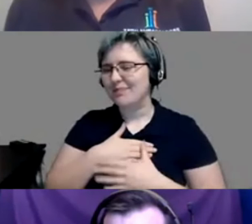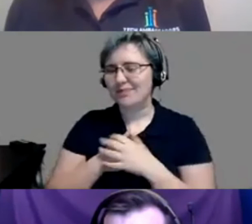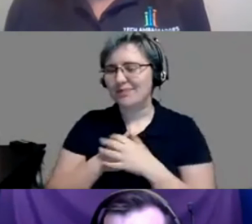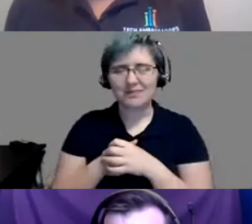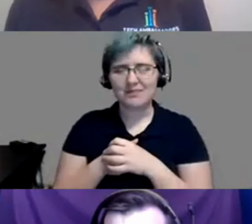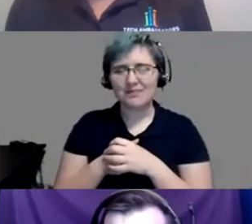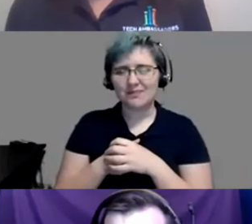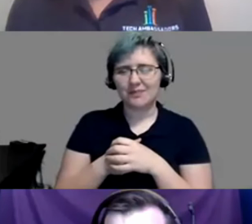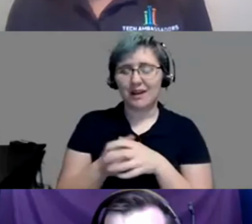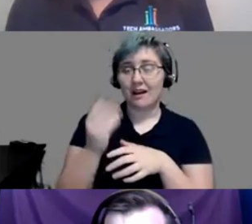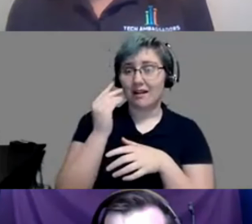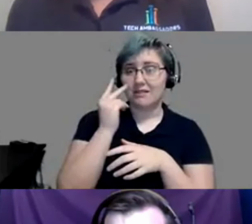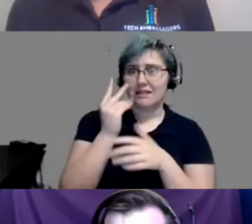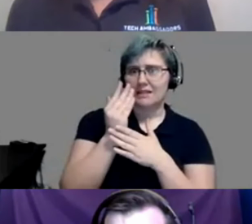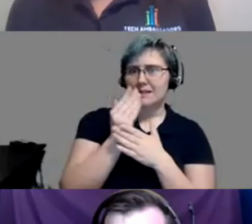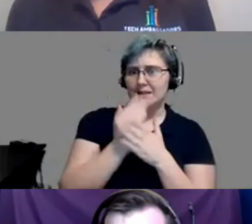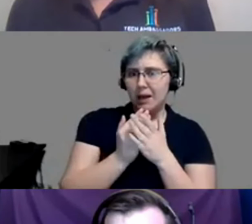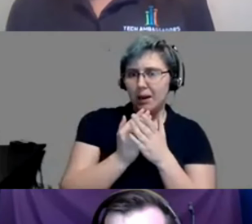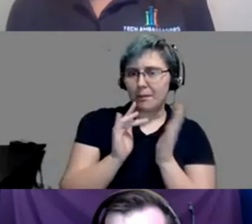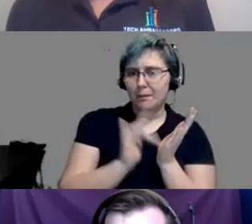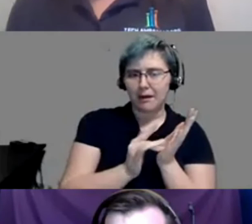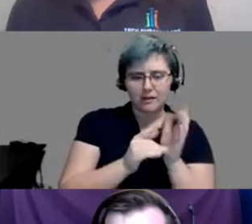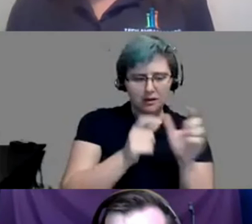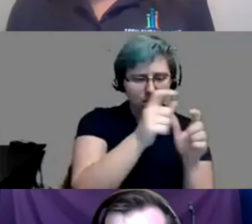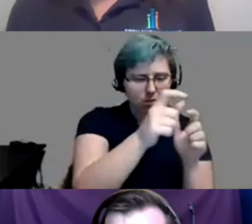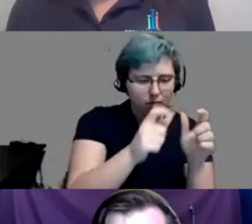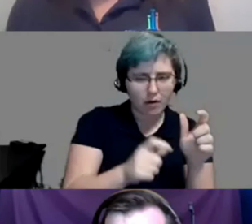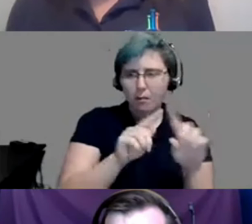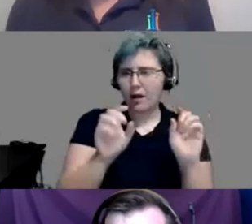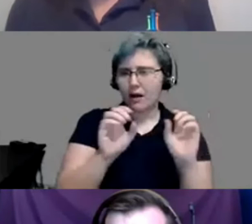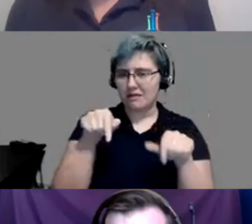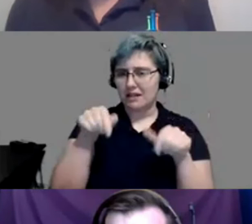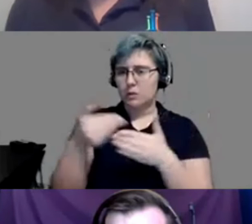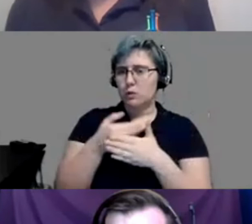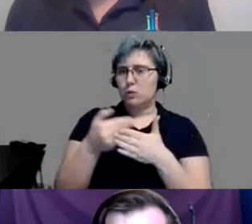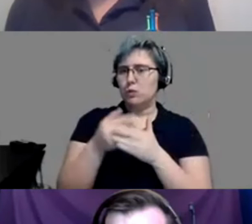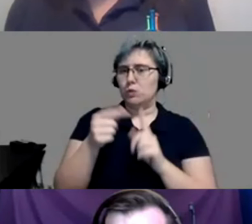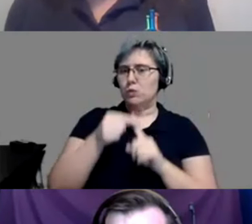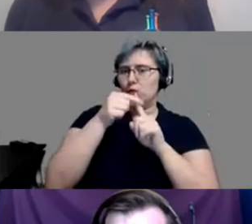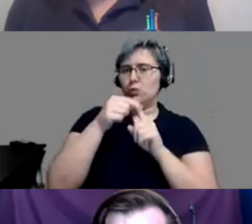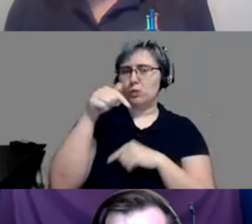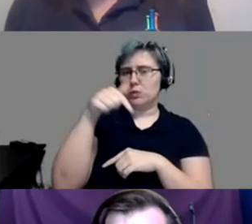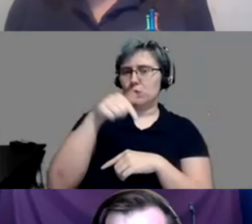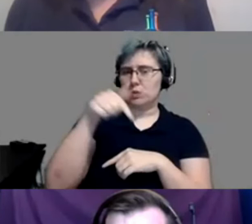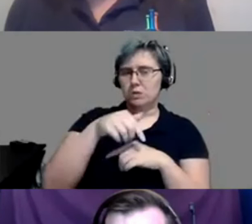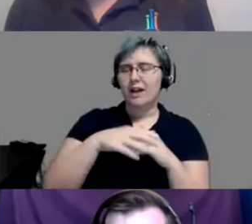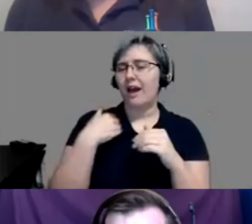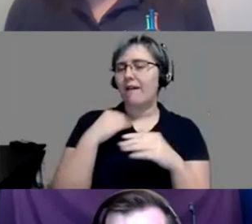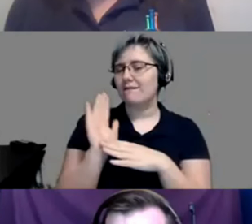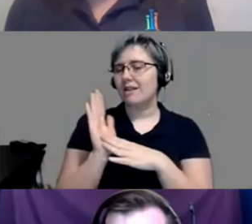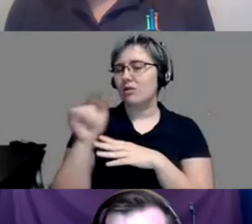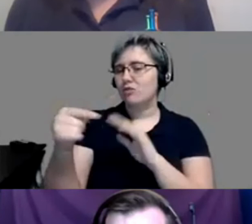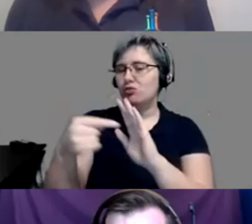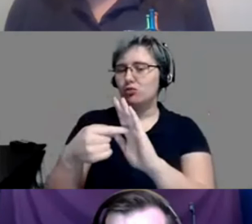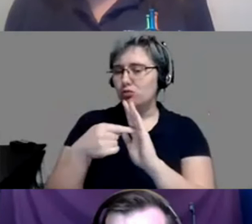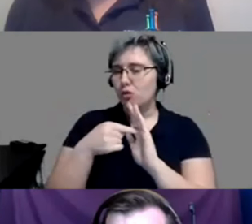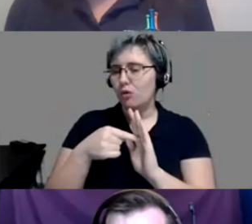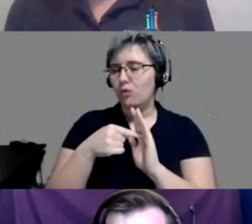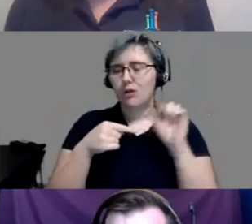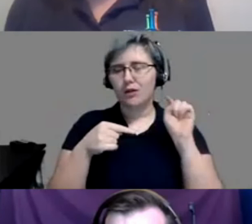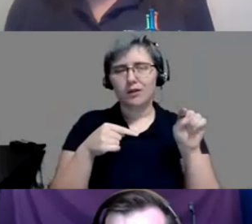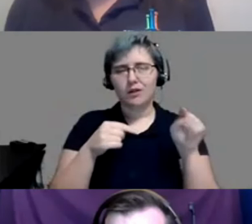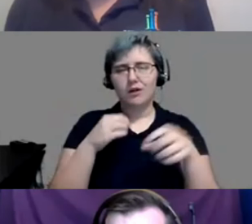some medication dispensers, but I've never seen one quite like this one. So we've got a little video where you showed me how